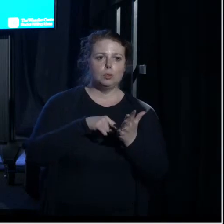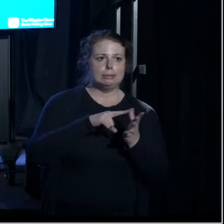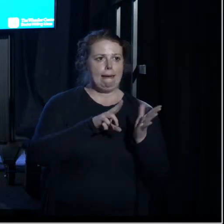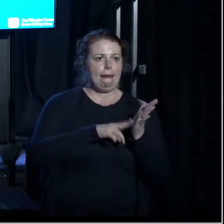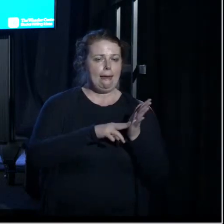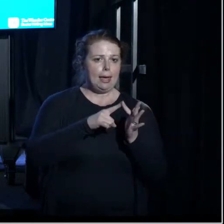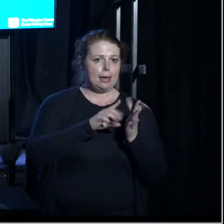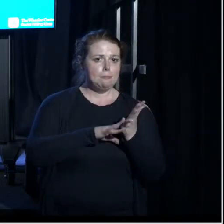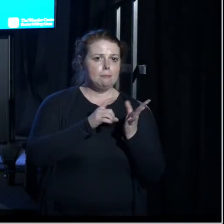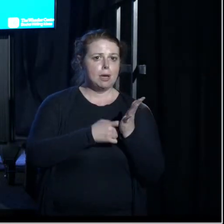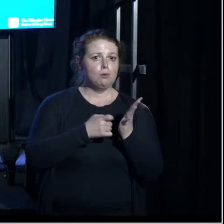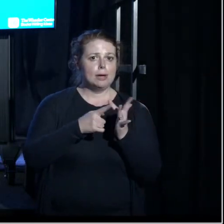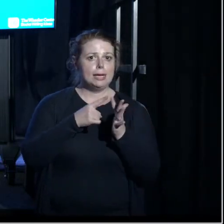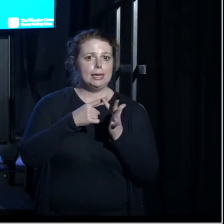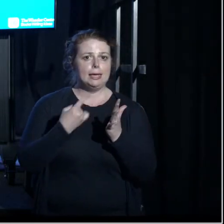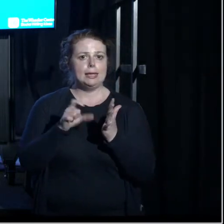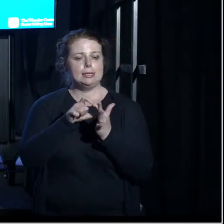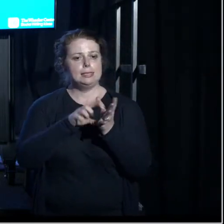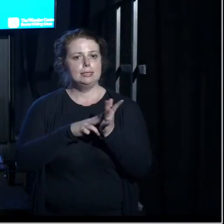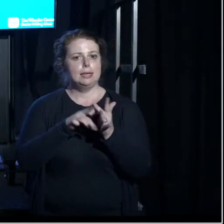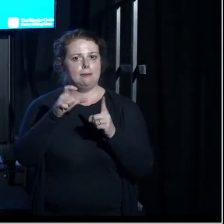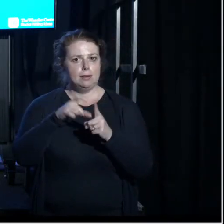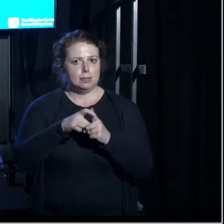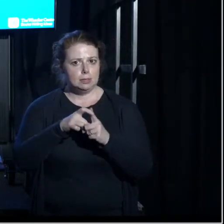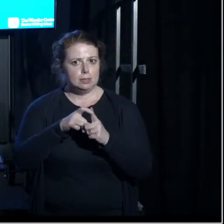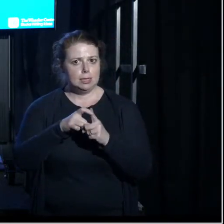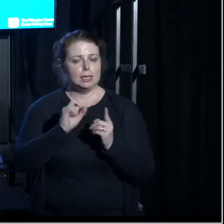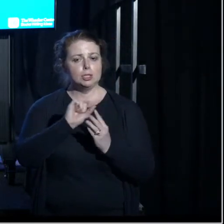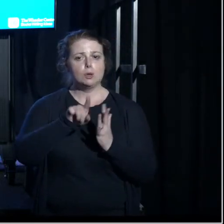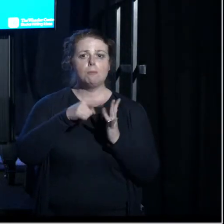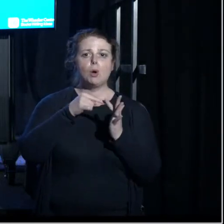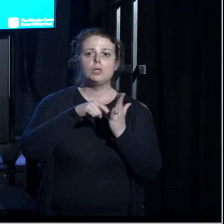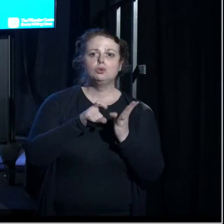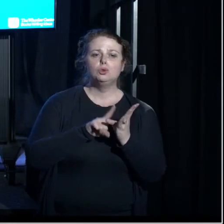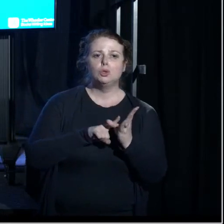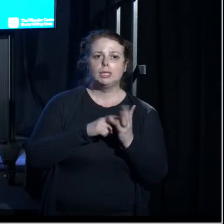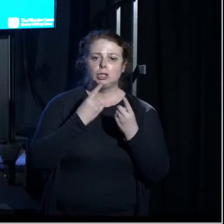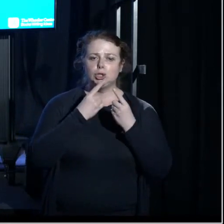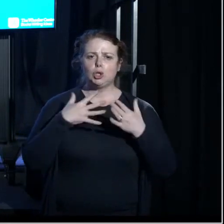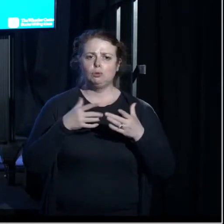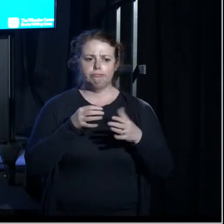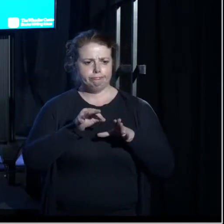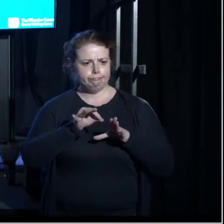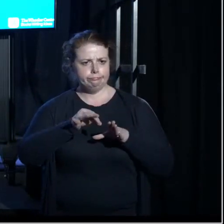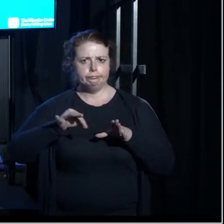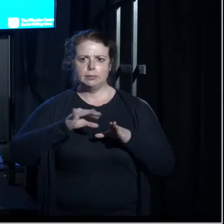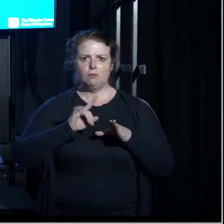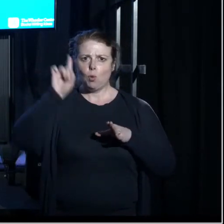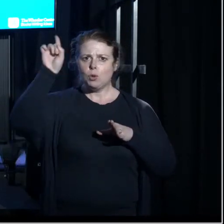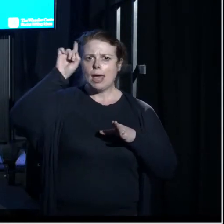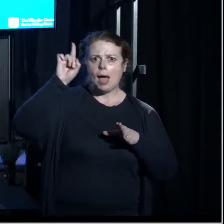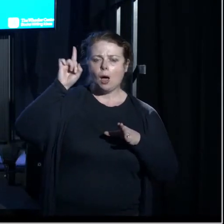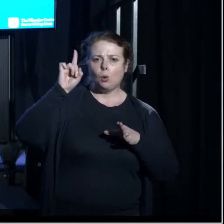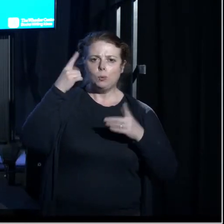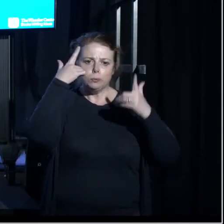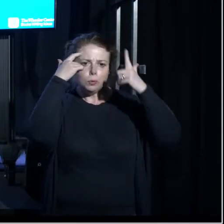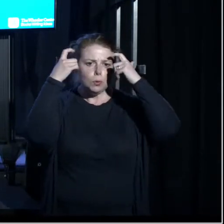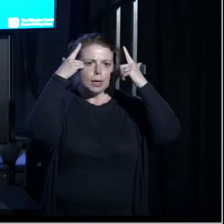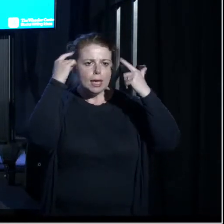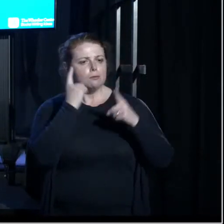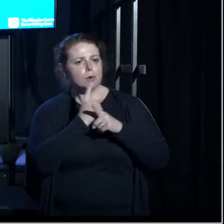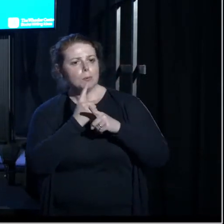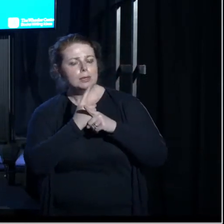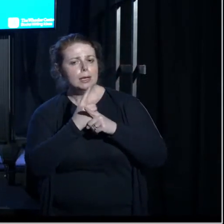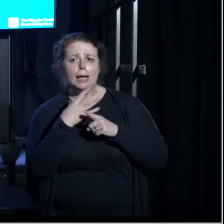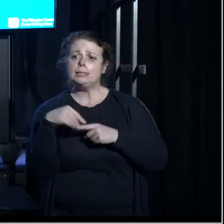Stavanger. It's a poetry variety show designed for our times, filled with creative and critical commentary, and even the